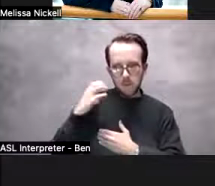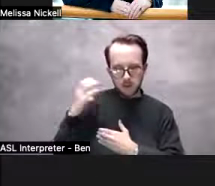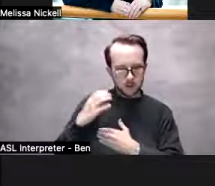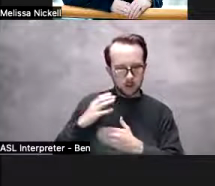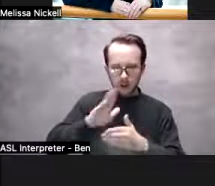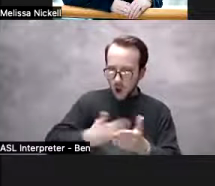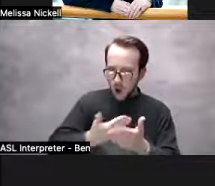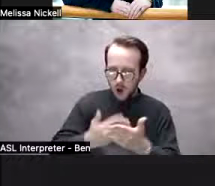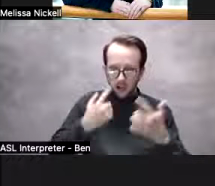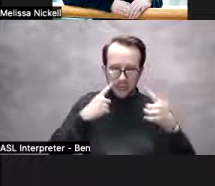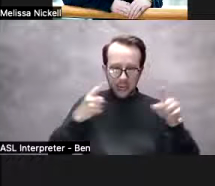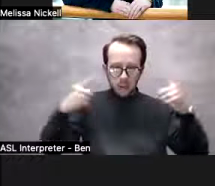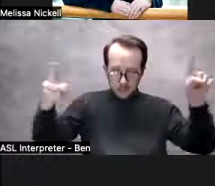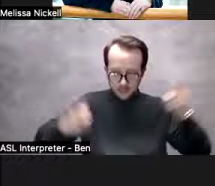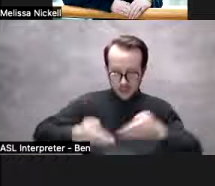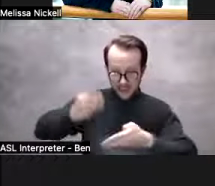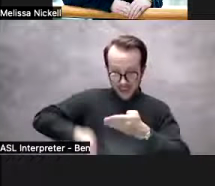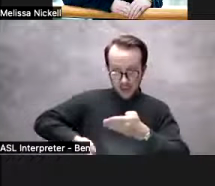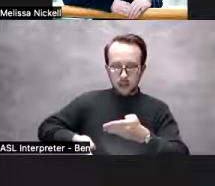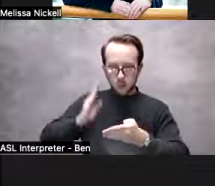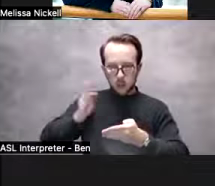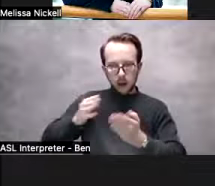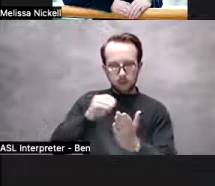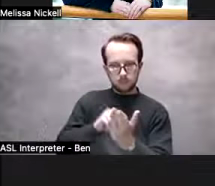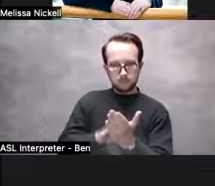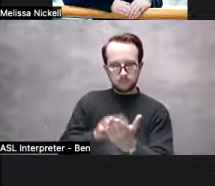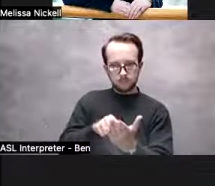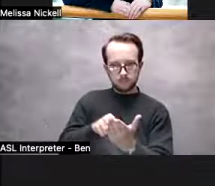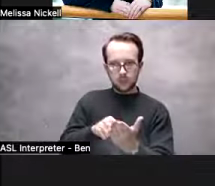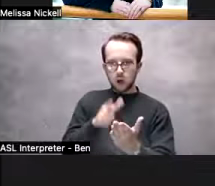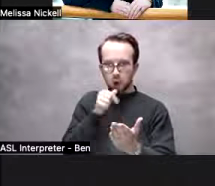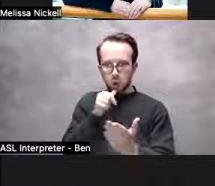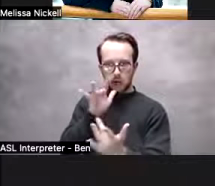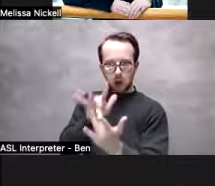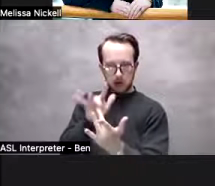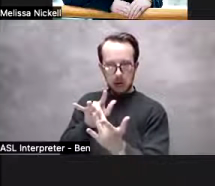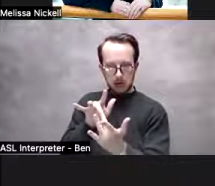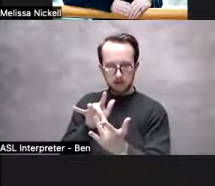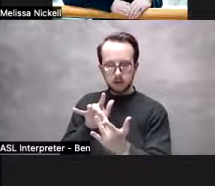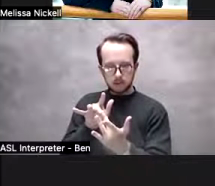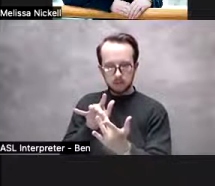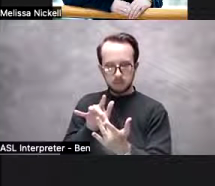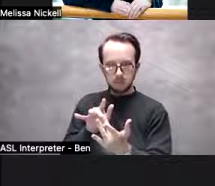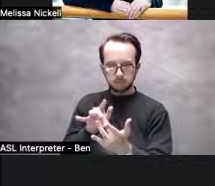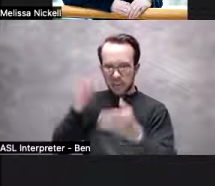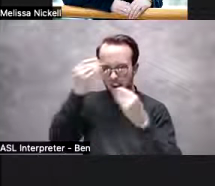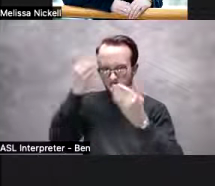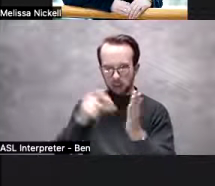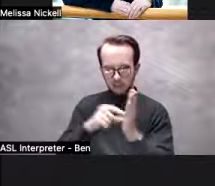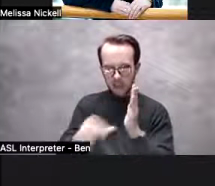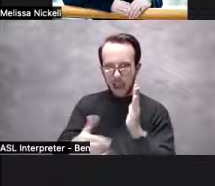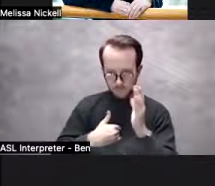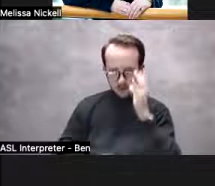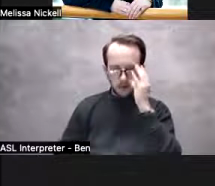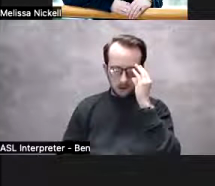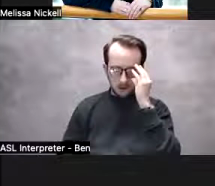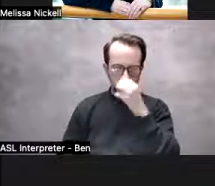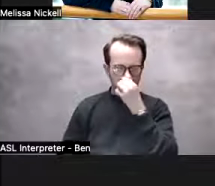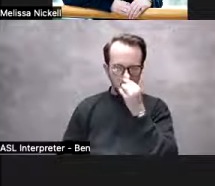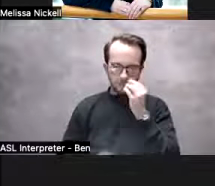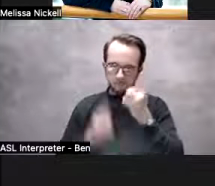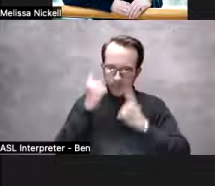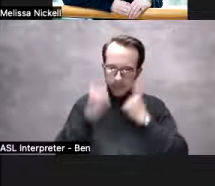end of the announcement list the program officers you can contact. By doing so, they can help you find the most appropriate funding opportunity for